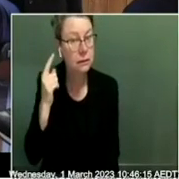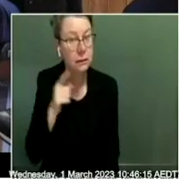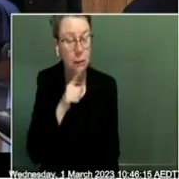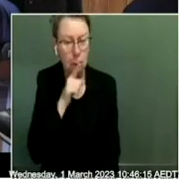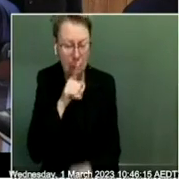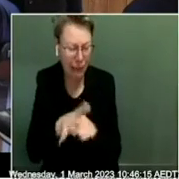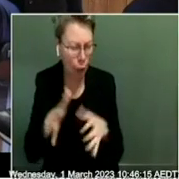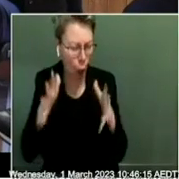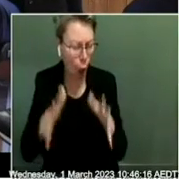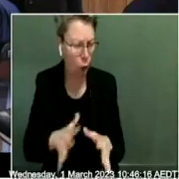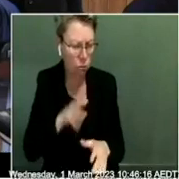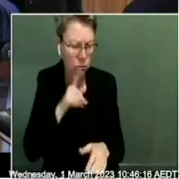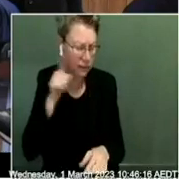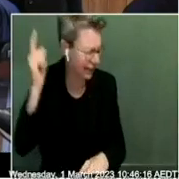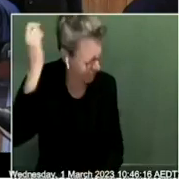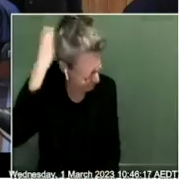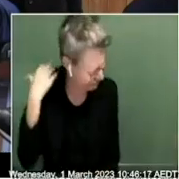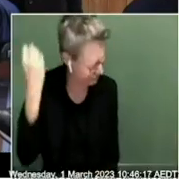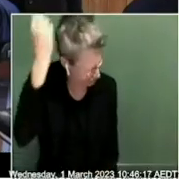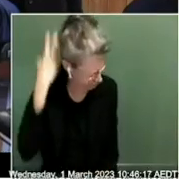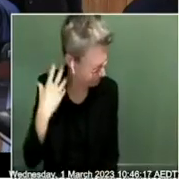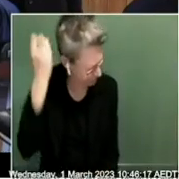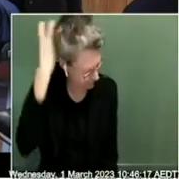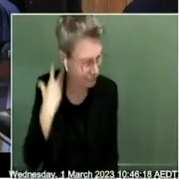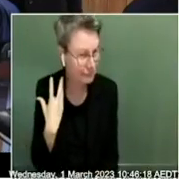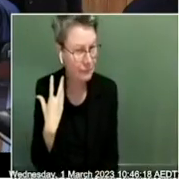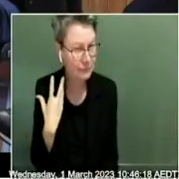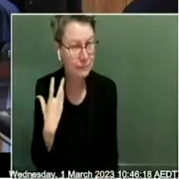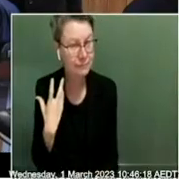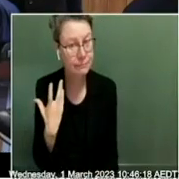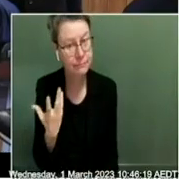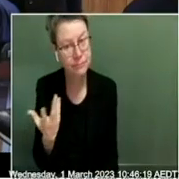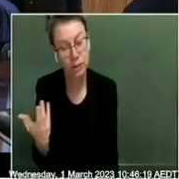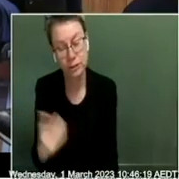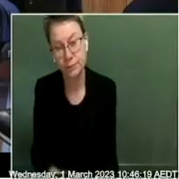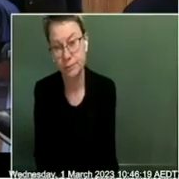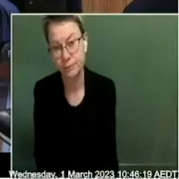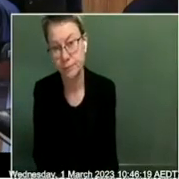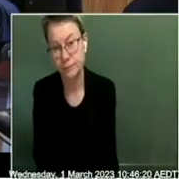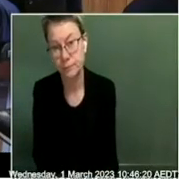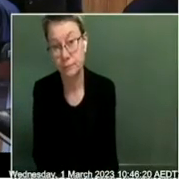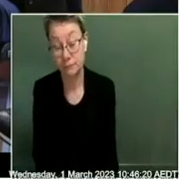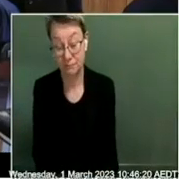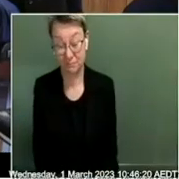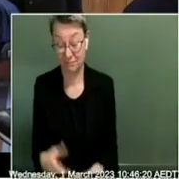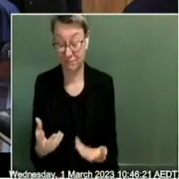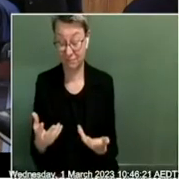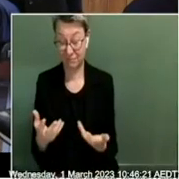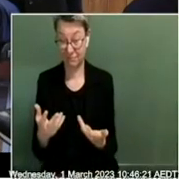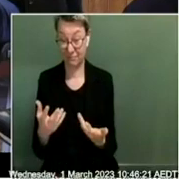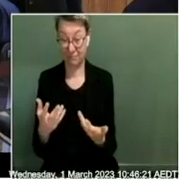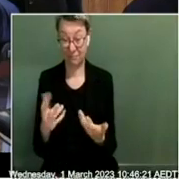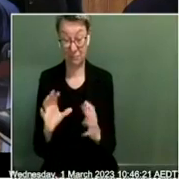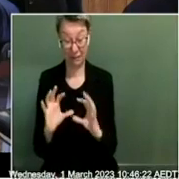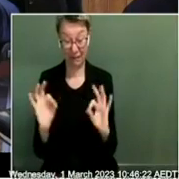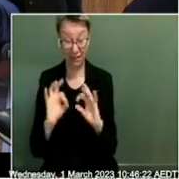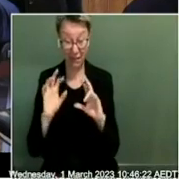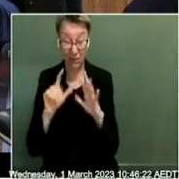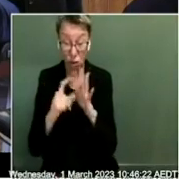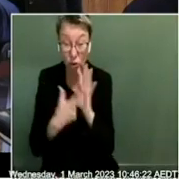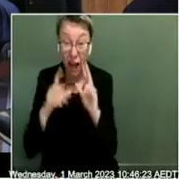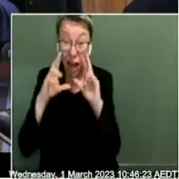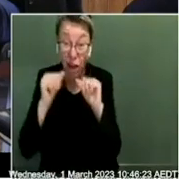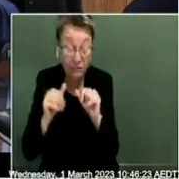So for her not to have any receive any medical treatment, she would have been in pain, she would